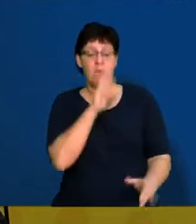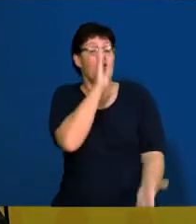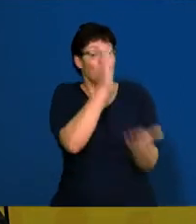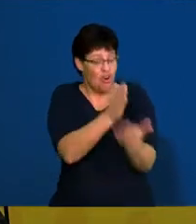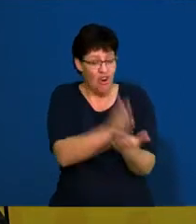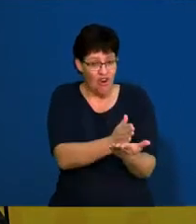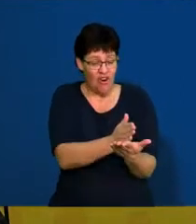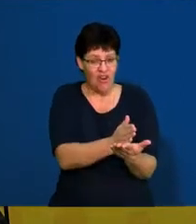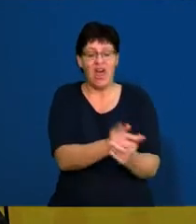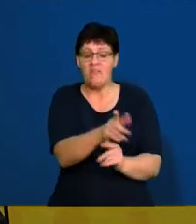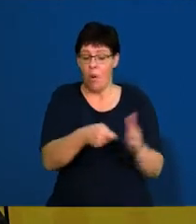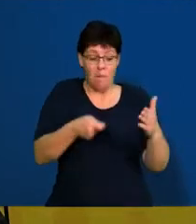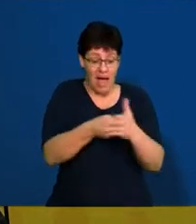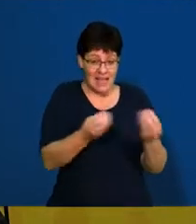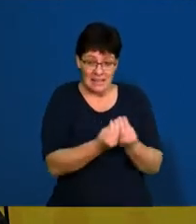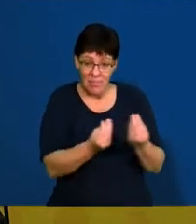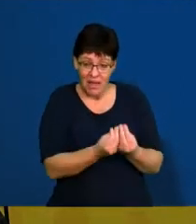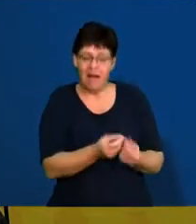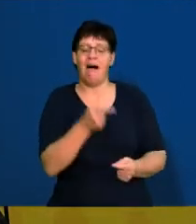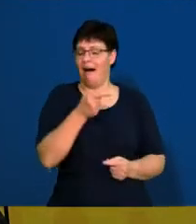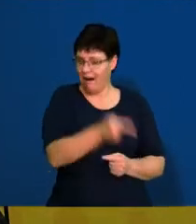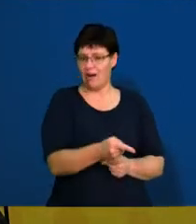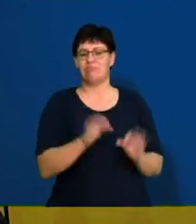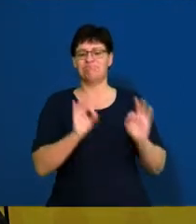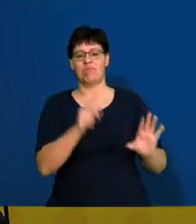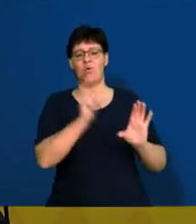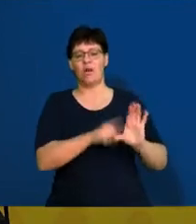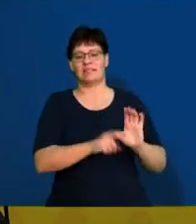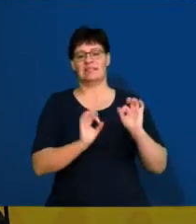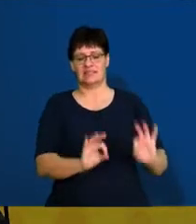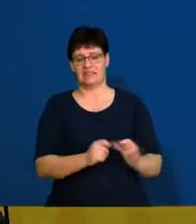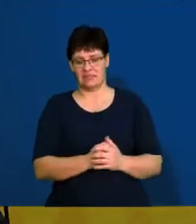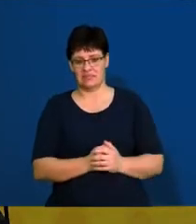that when you buy something that it's absolute quality there.